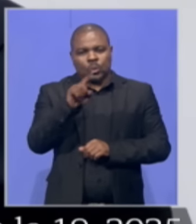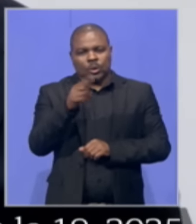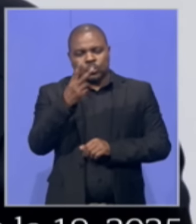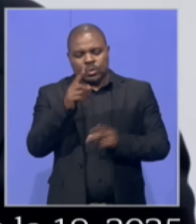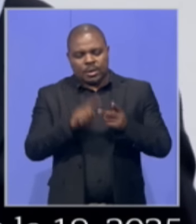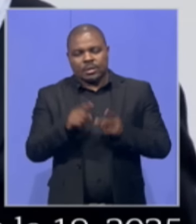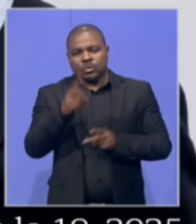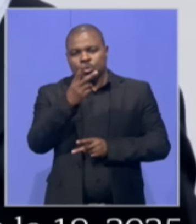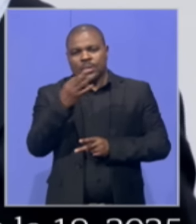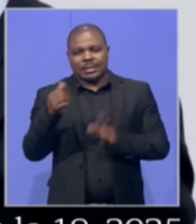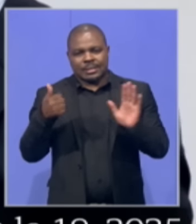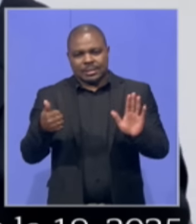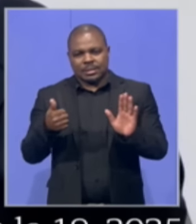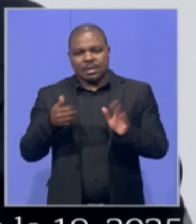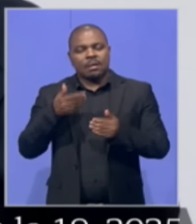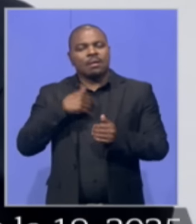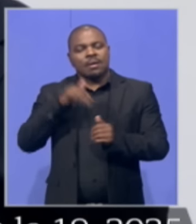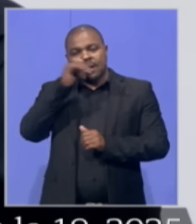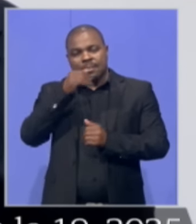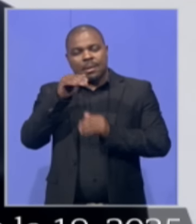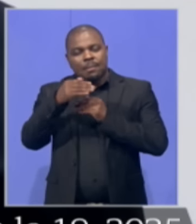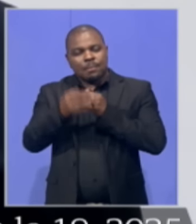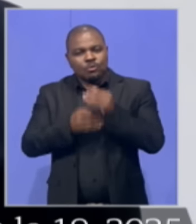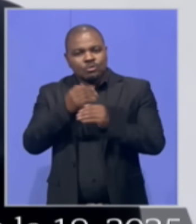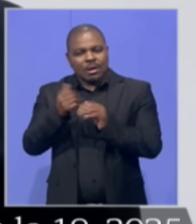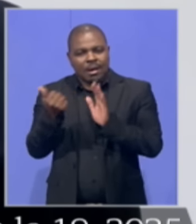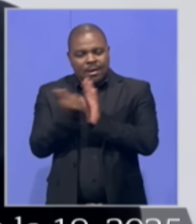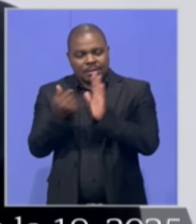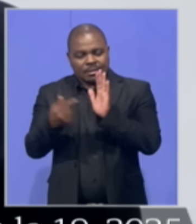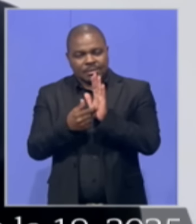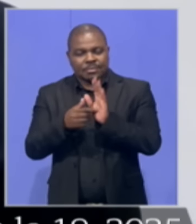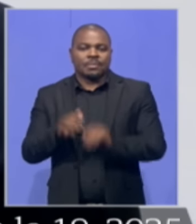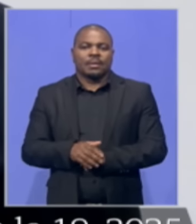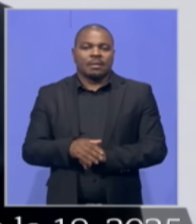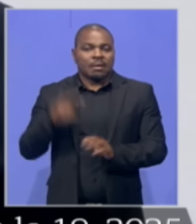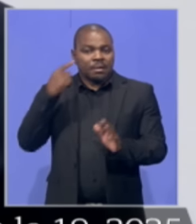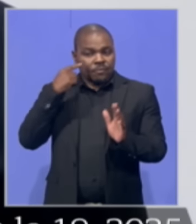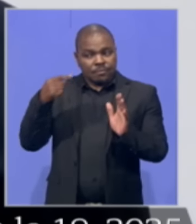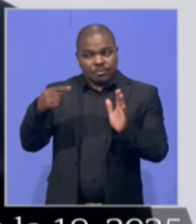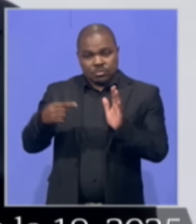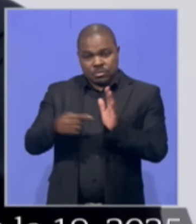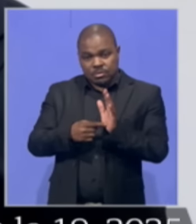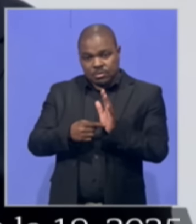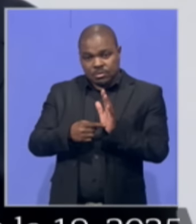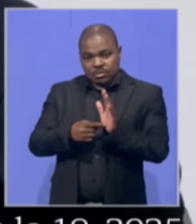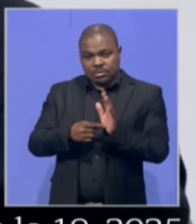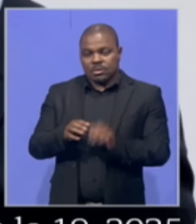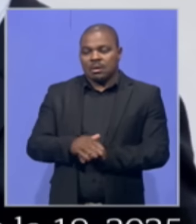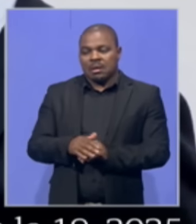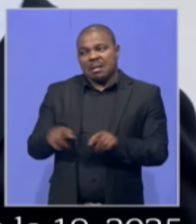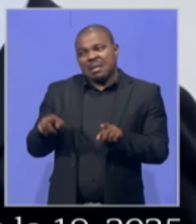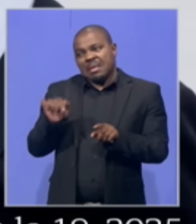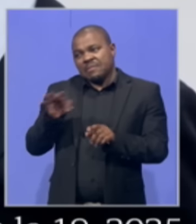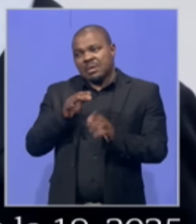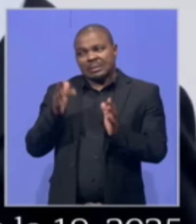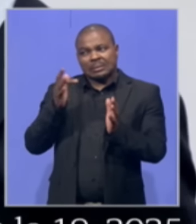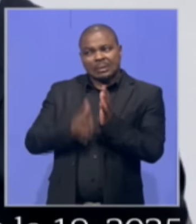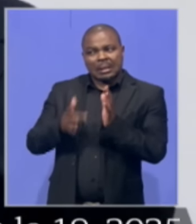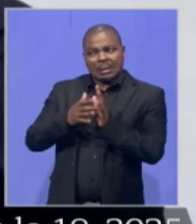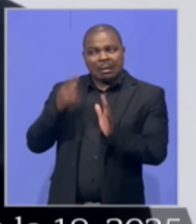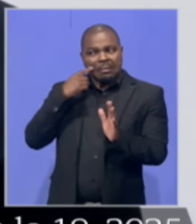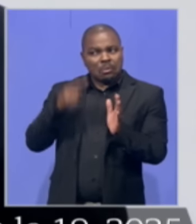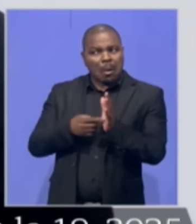236 of the Criminal Procedure Act 51 of 1977. And the evidence that is of a technical nature, it's only that